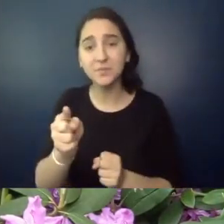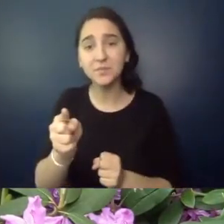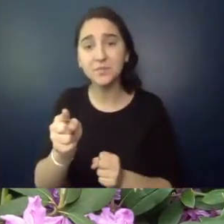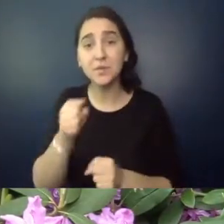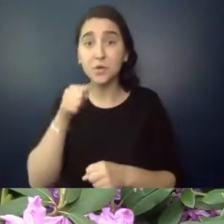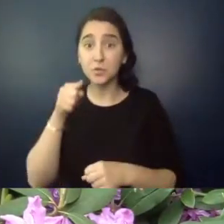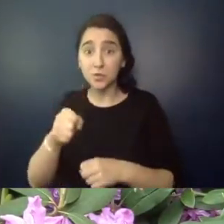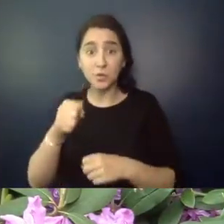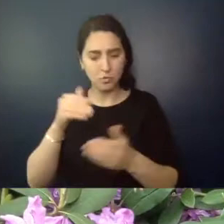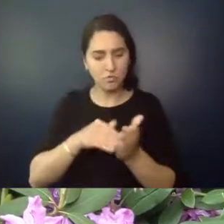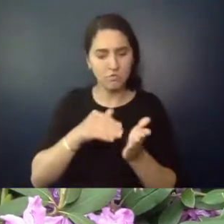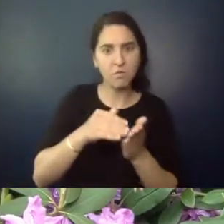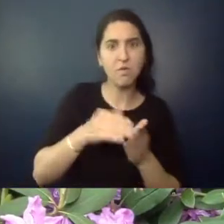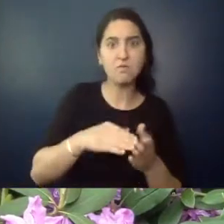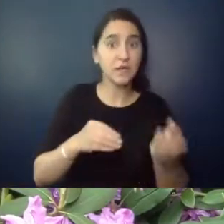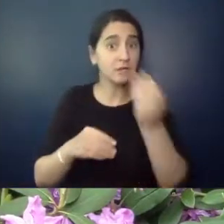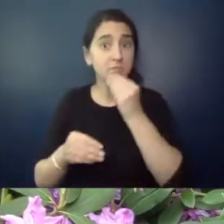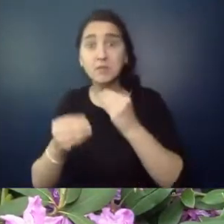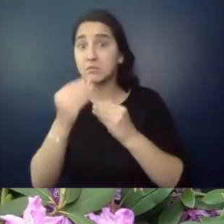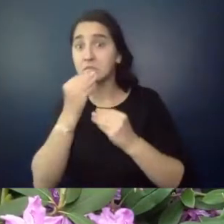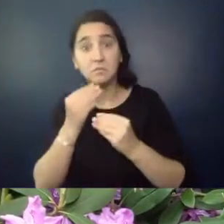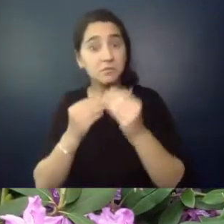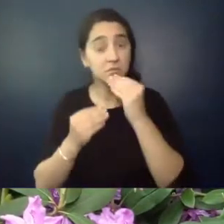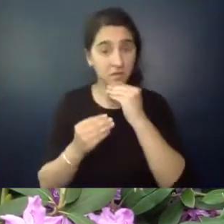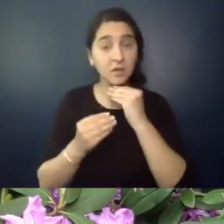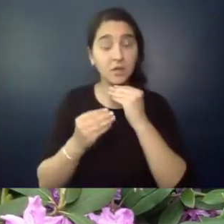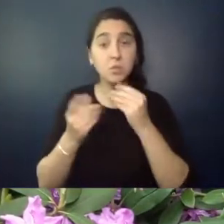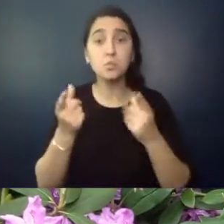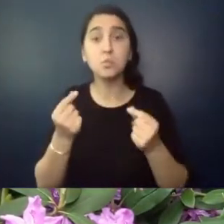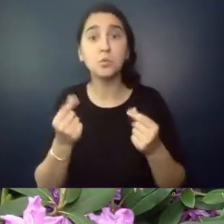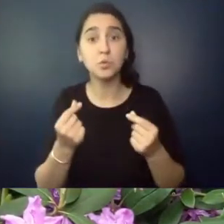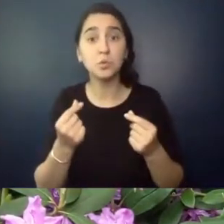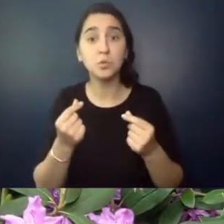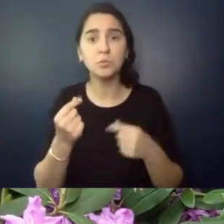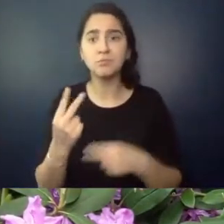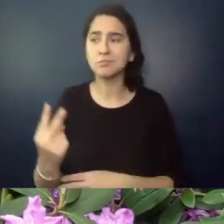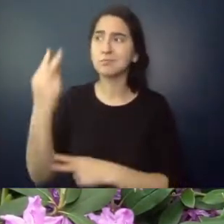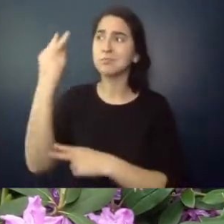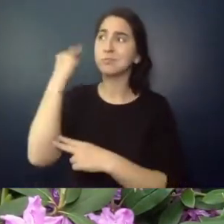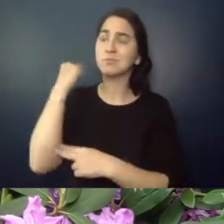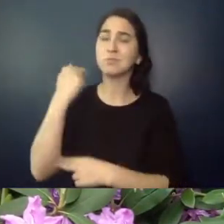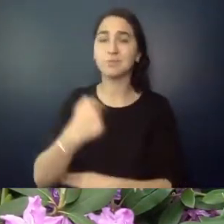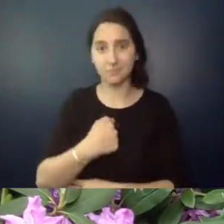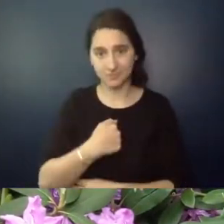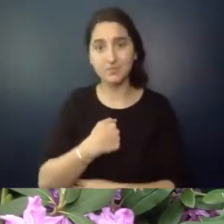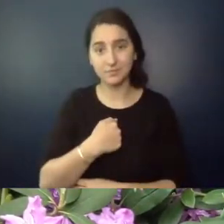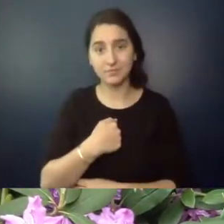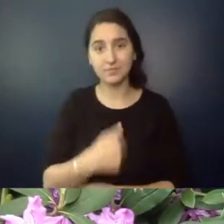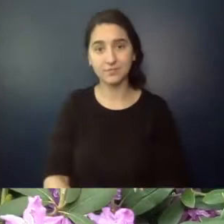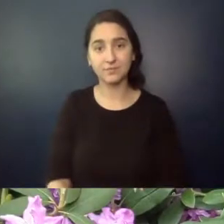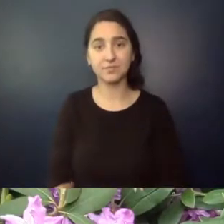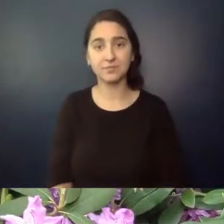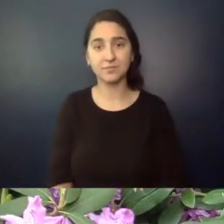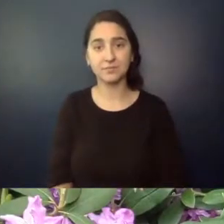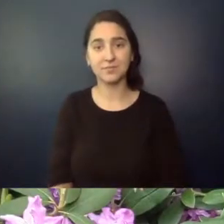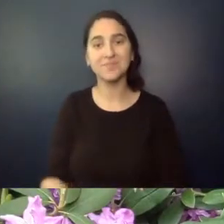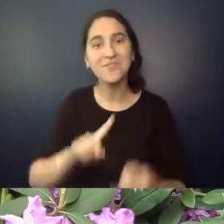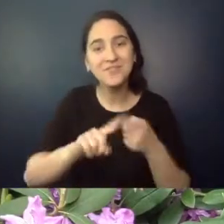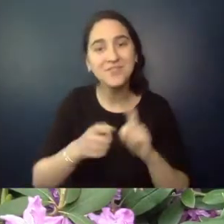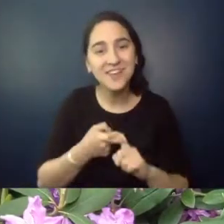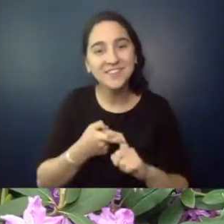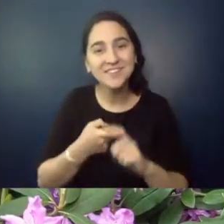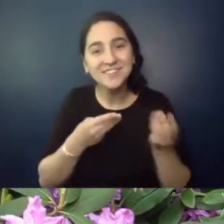As often as you eat this, do so and remember me." Friends,